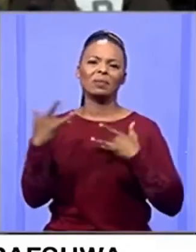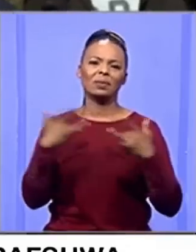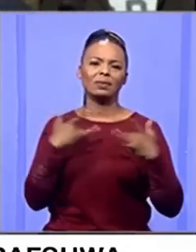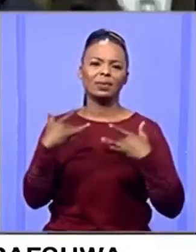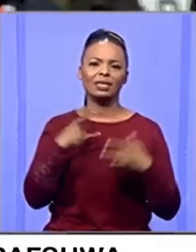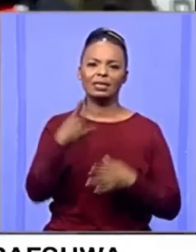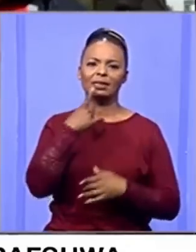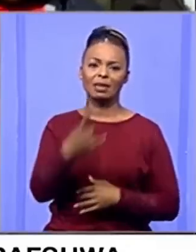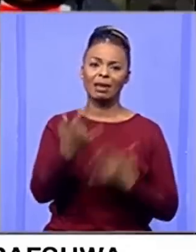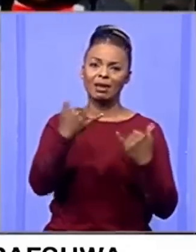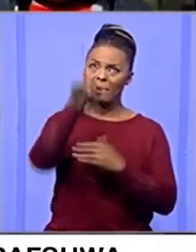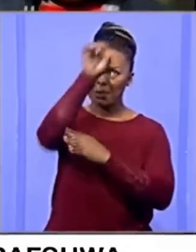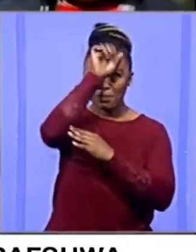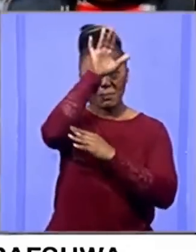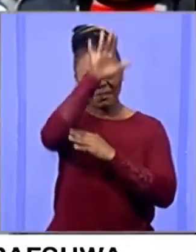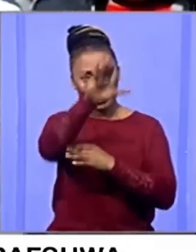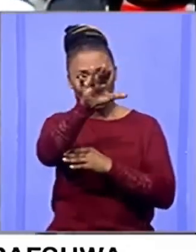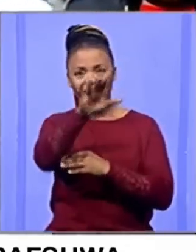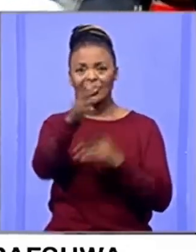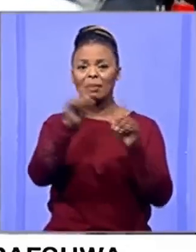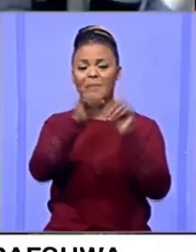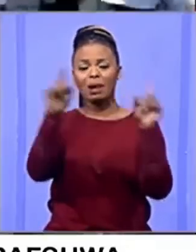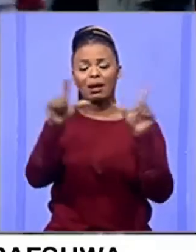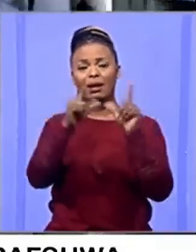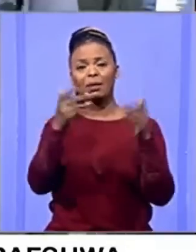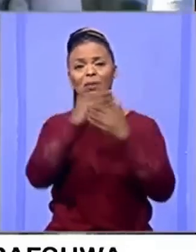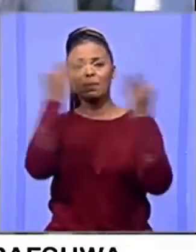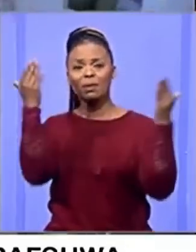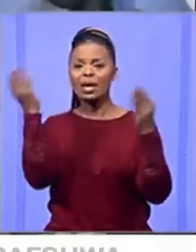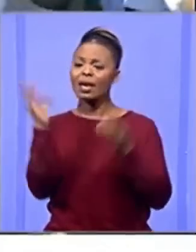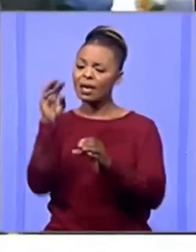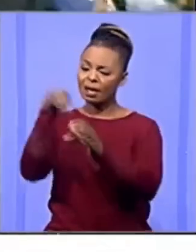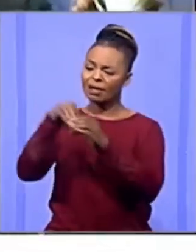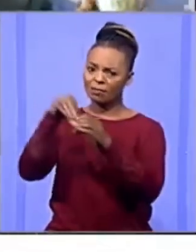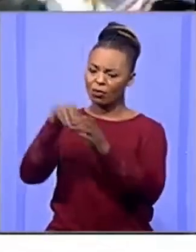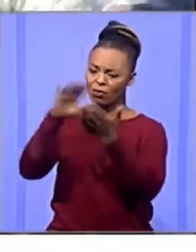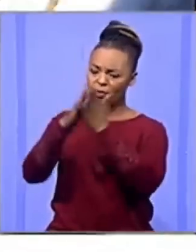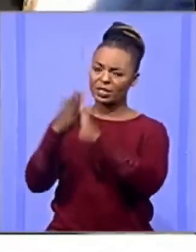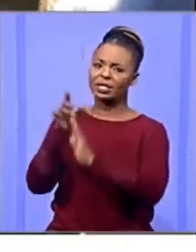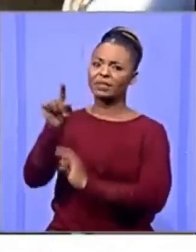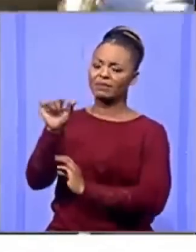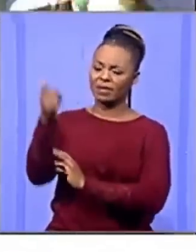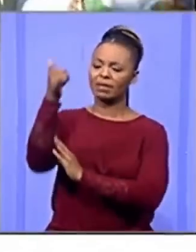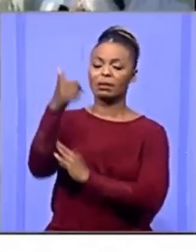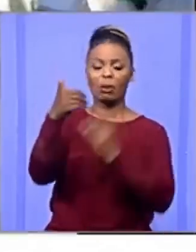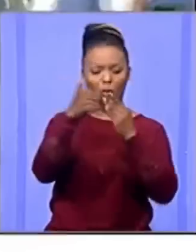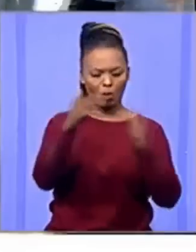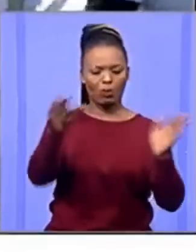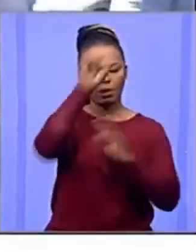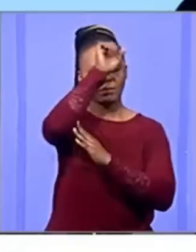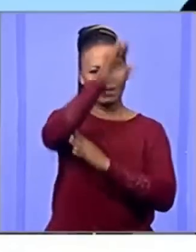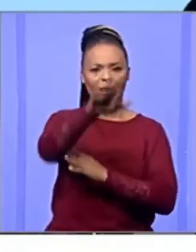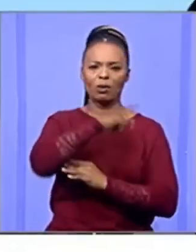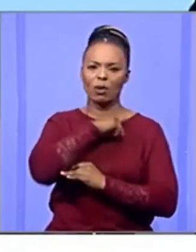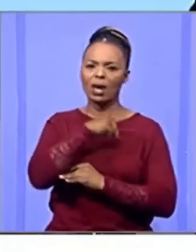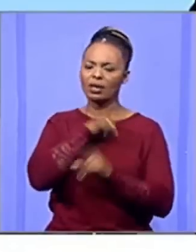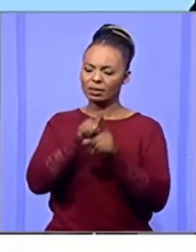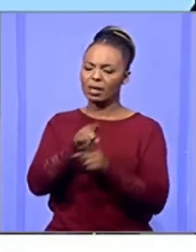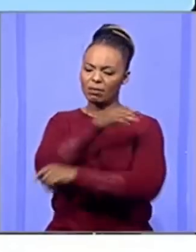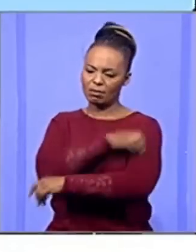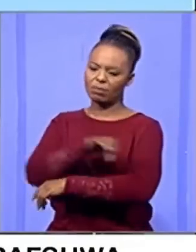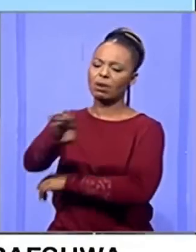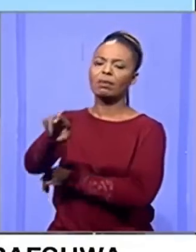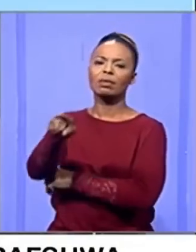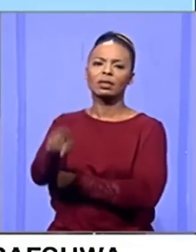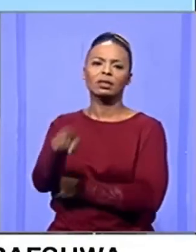be le tshebetso ya merafo ntle le kameho ya baahi ba lehae ka ha ba tseka hore ba matlafatswe. Ha di-money di sa